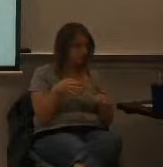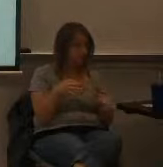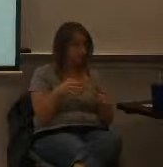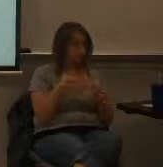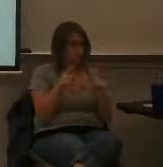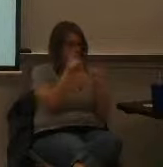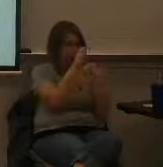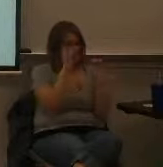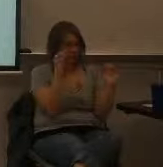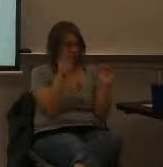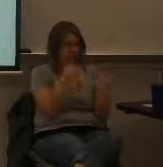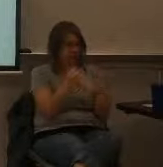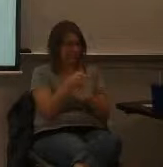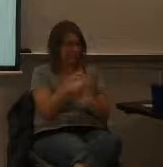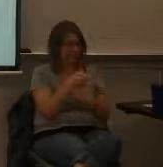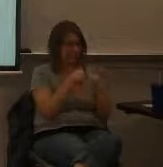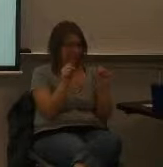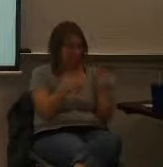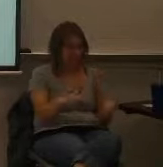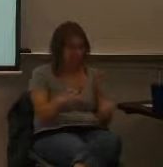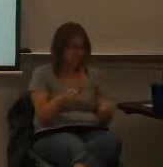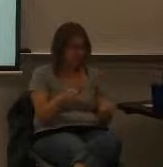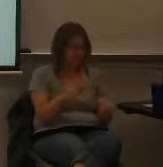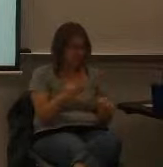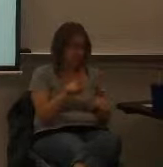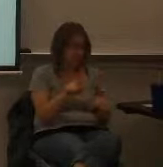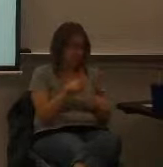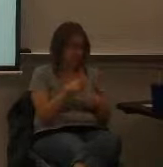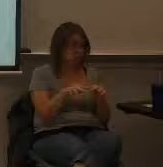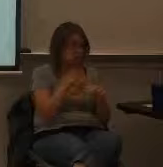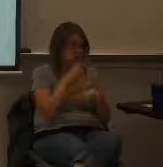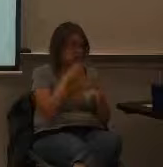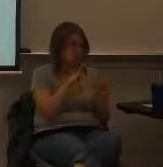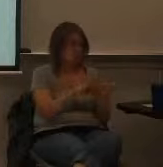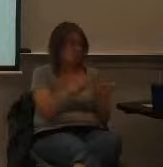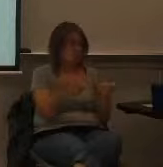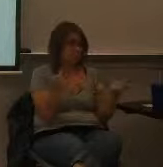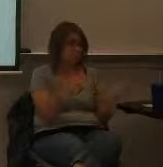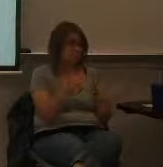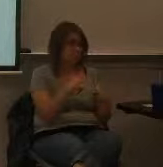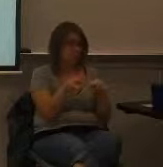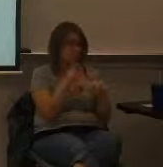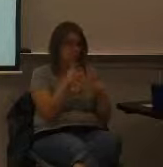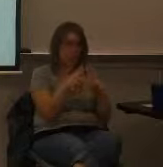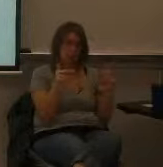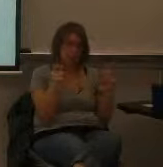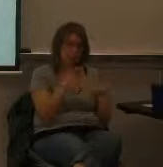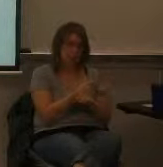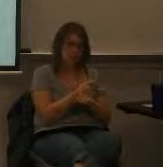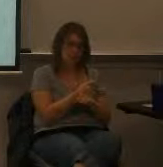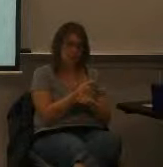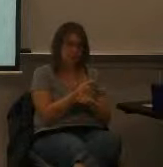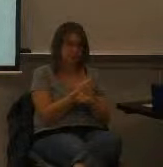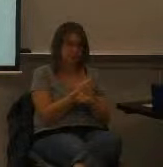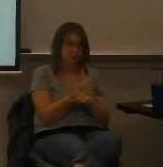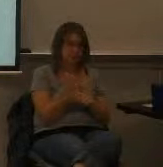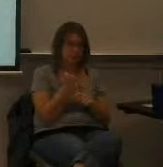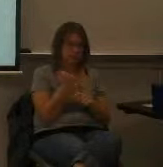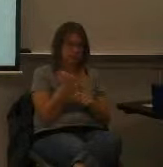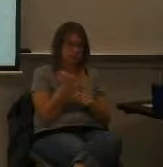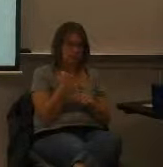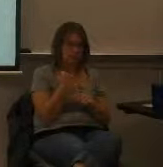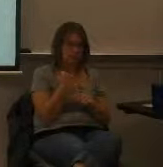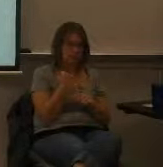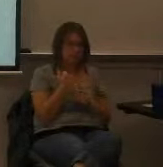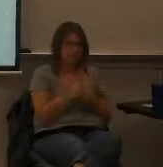you can imagine then you get these systems like the open marine waters, which are, you know, very complex and